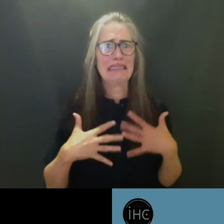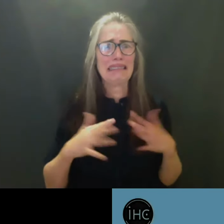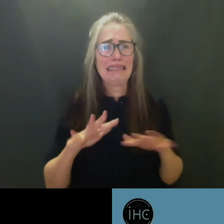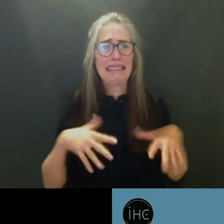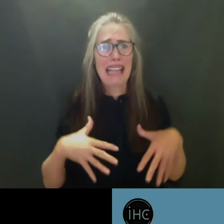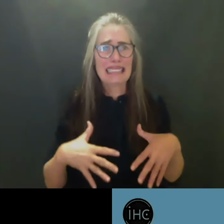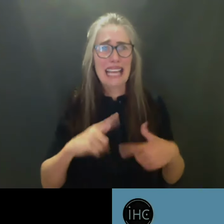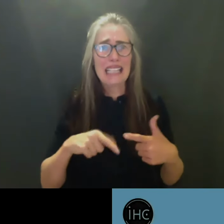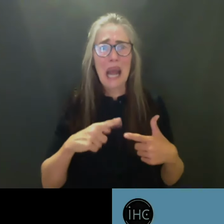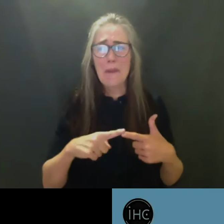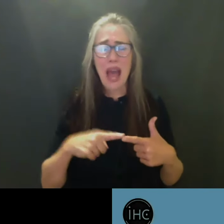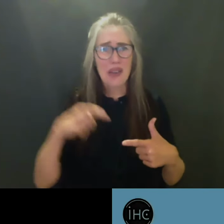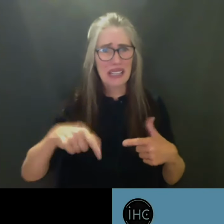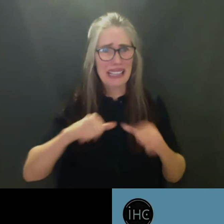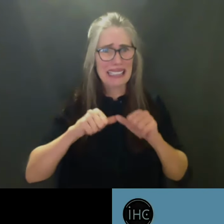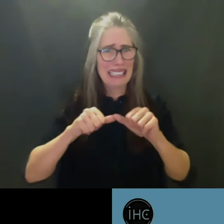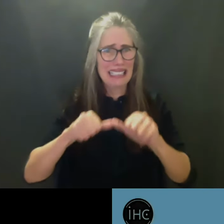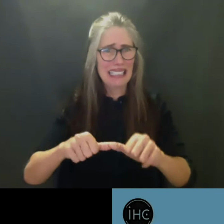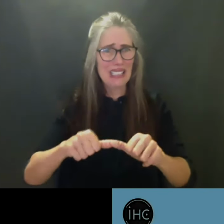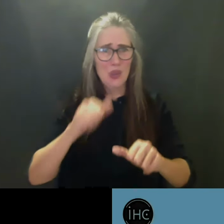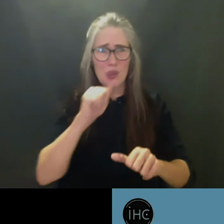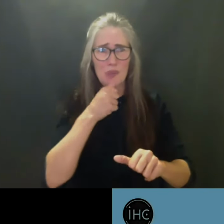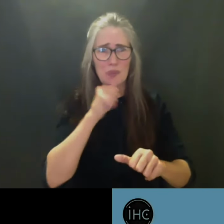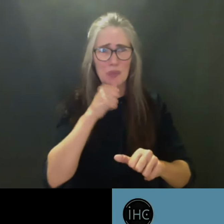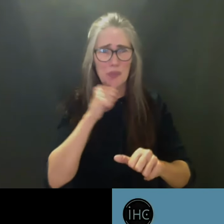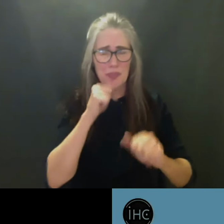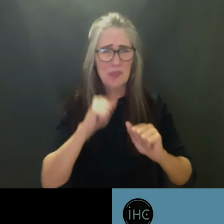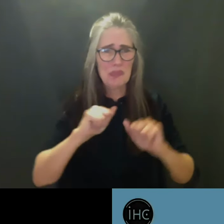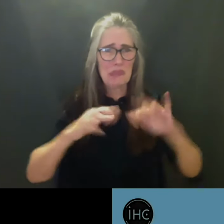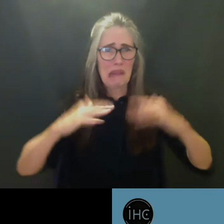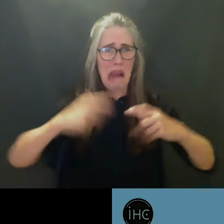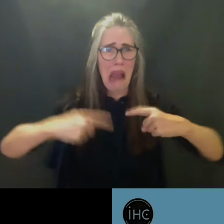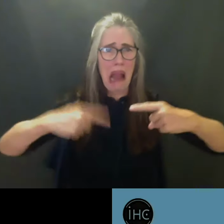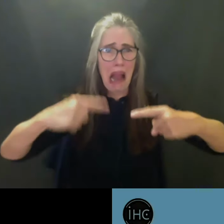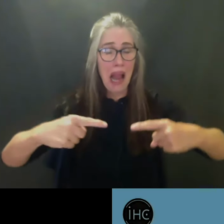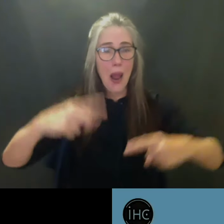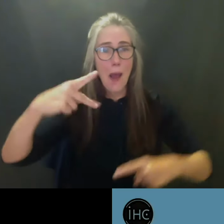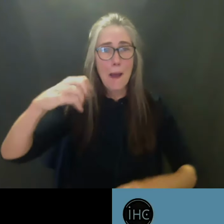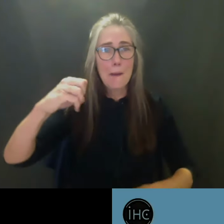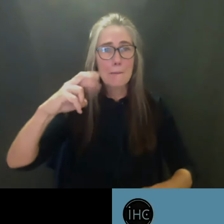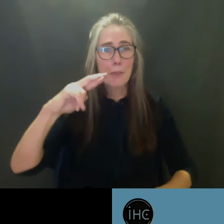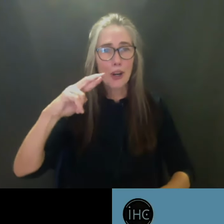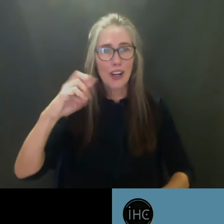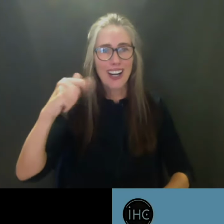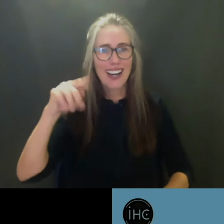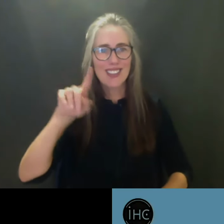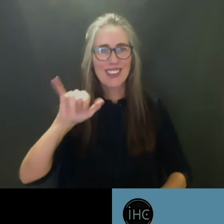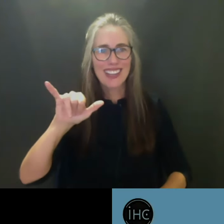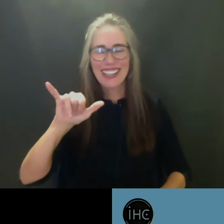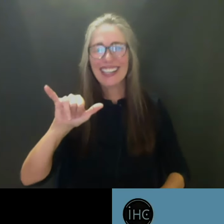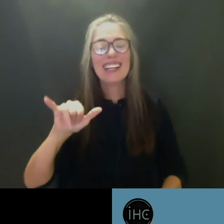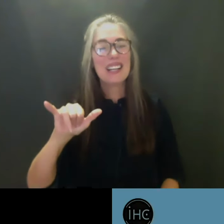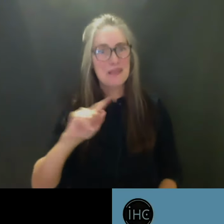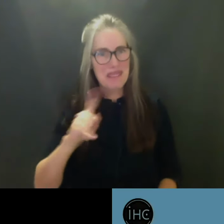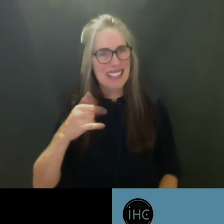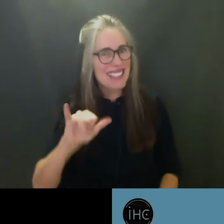incredibly enlivened by it nonetheless. Um, so thank you, Archon, so much for this. Thank you audience members